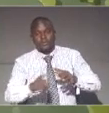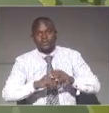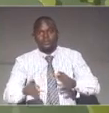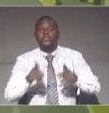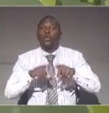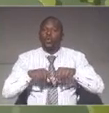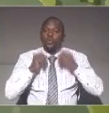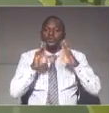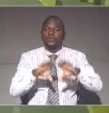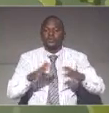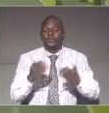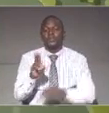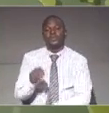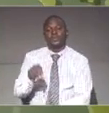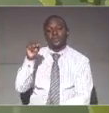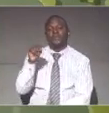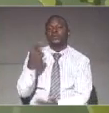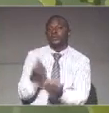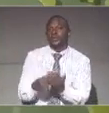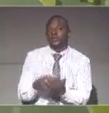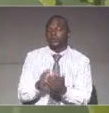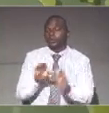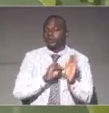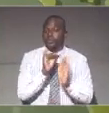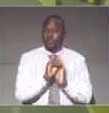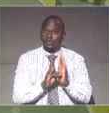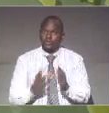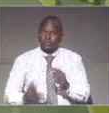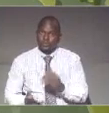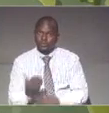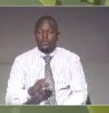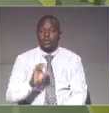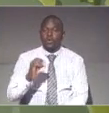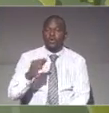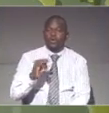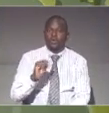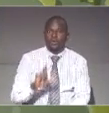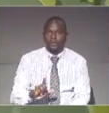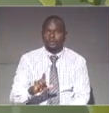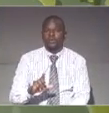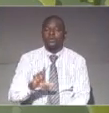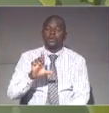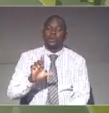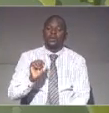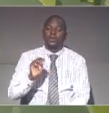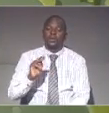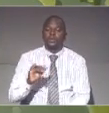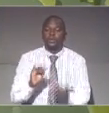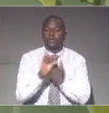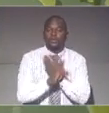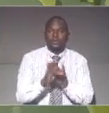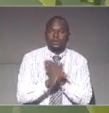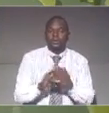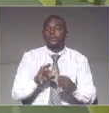host communities in northern Uganda. The program was launched at Ogili Palabek in Loamo district by